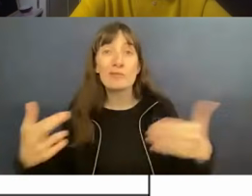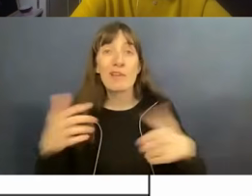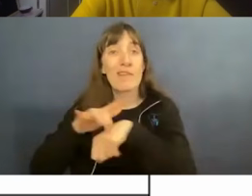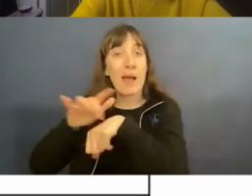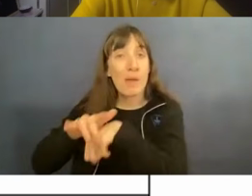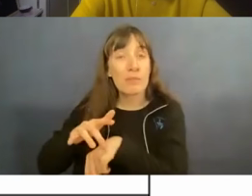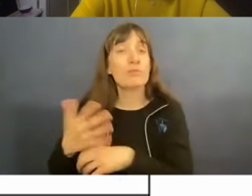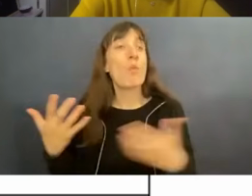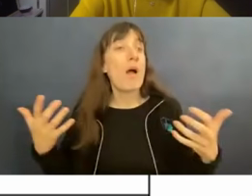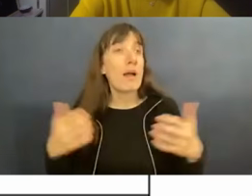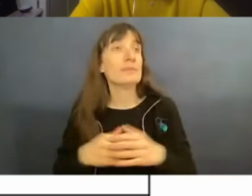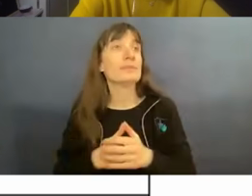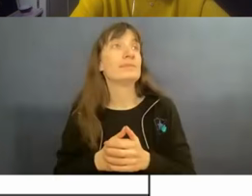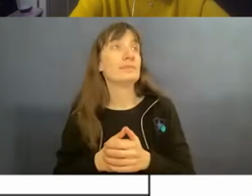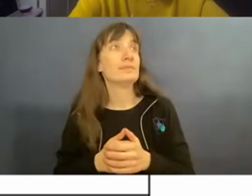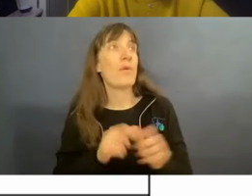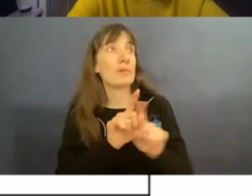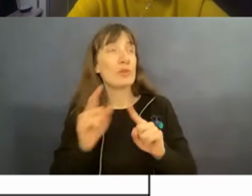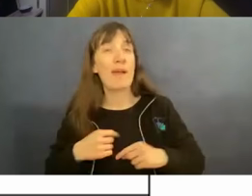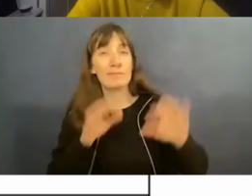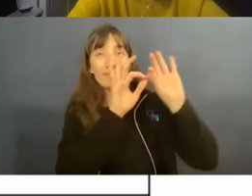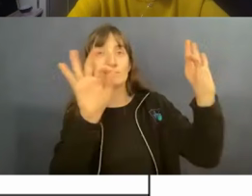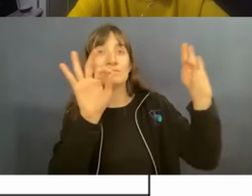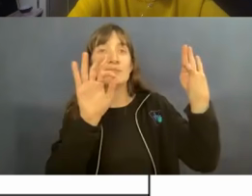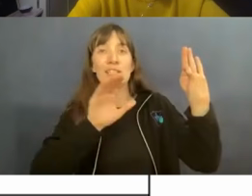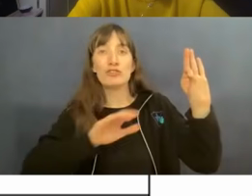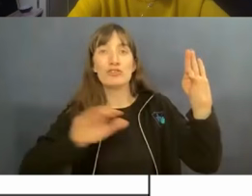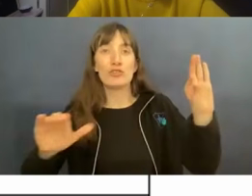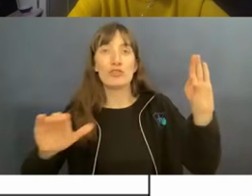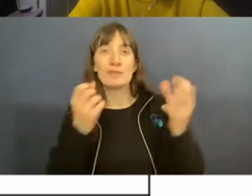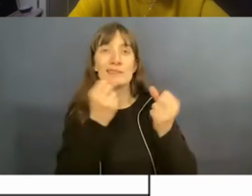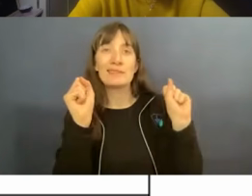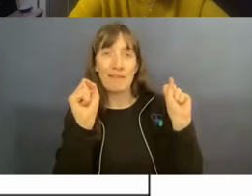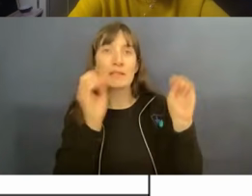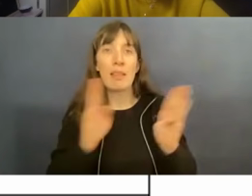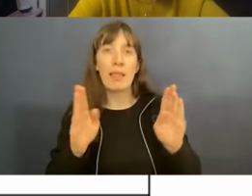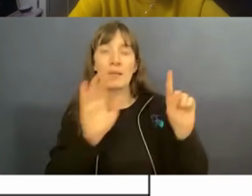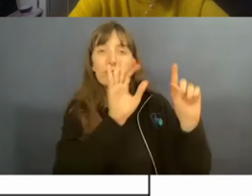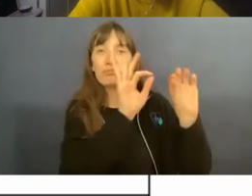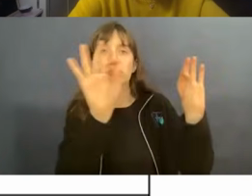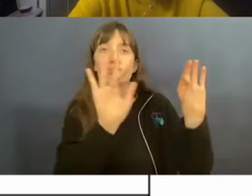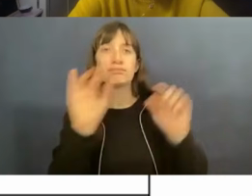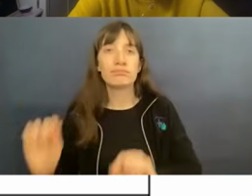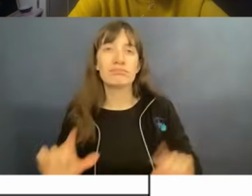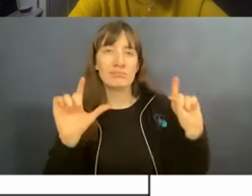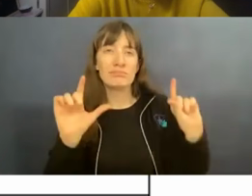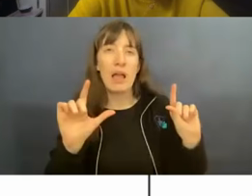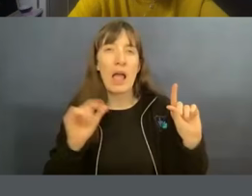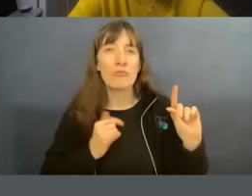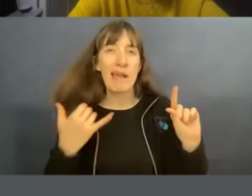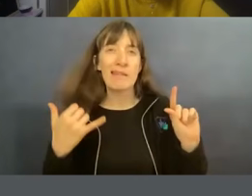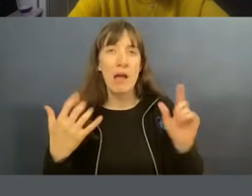linked this children's safety plan on the top left here. So that has, I'll click on it really quick actually so you can see it.